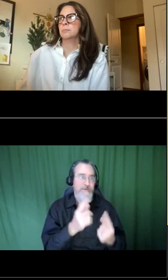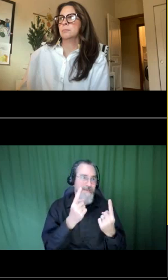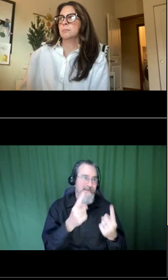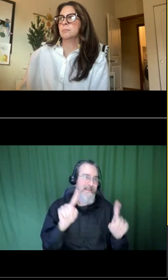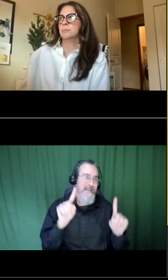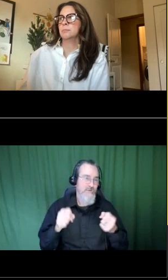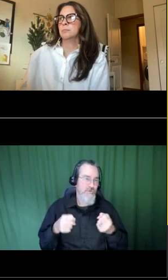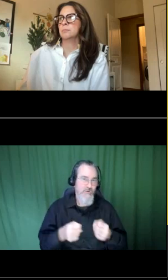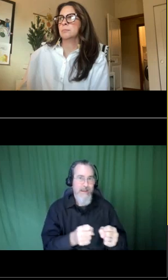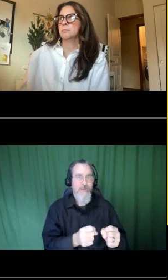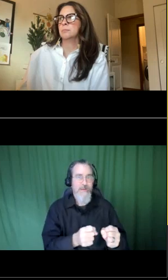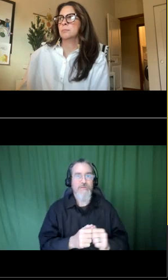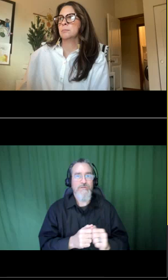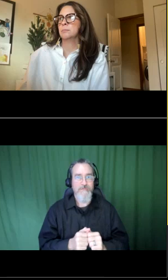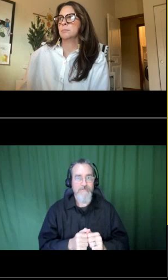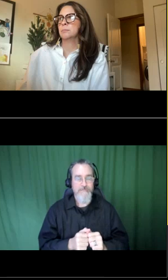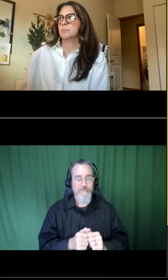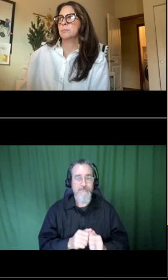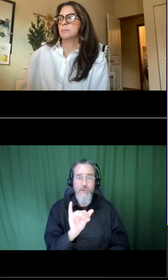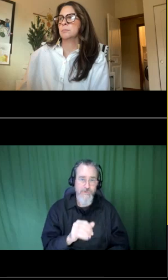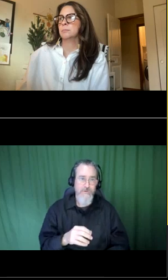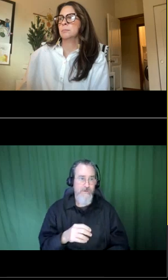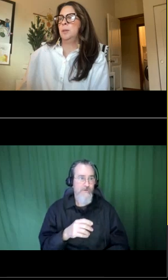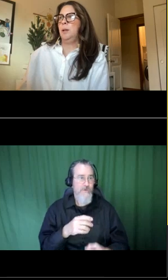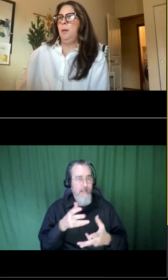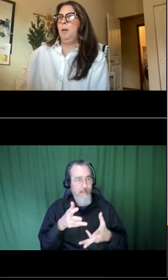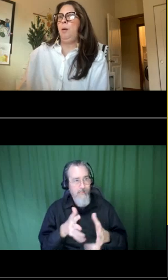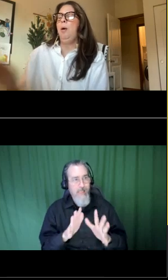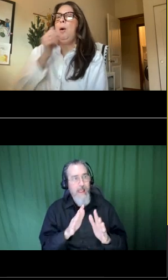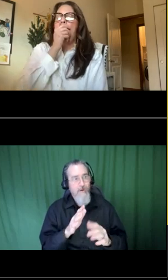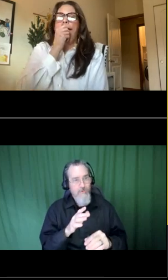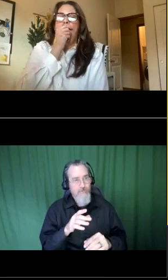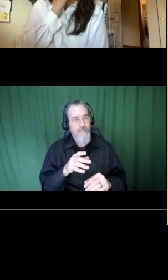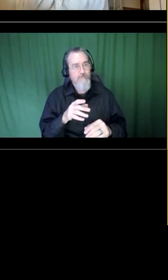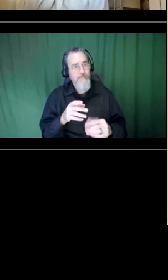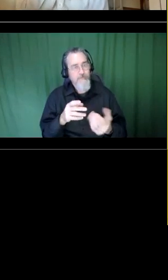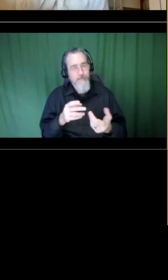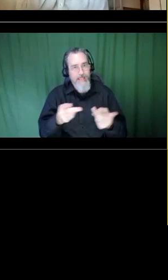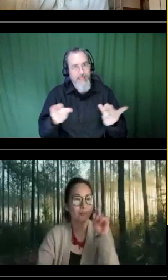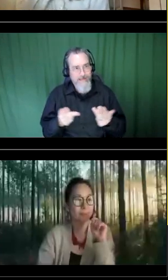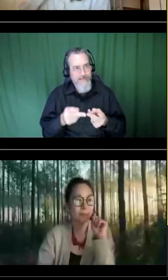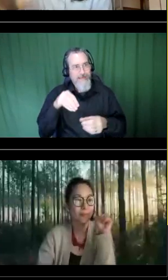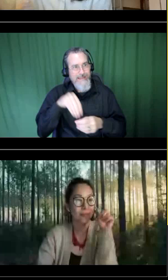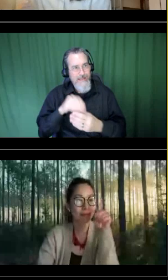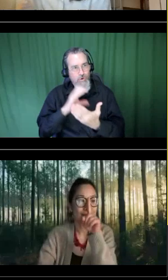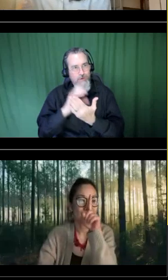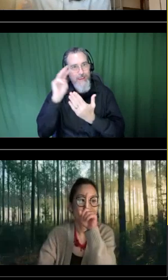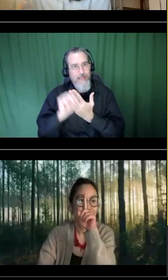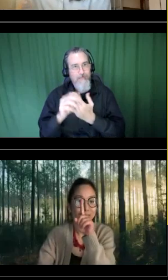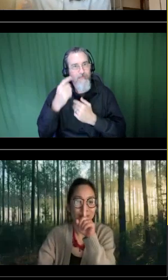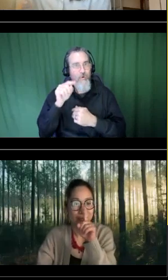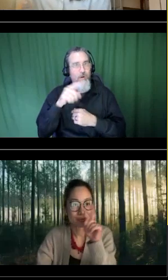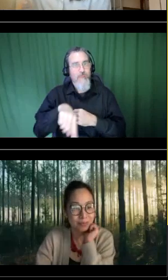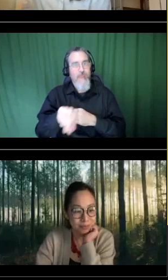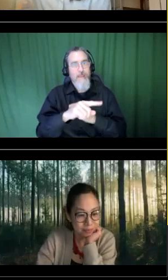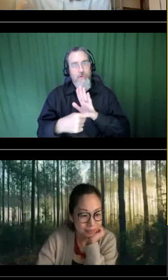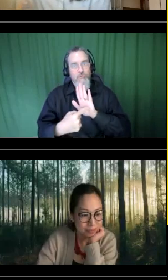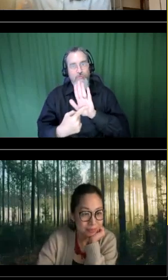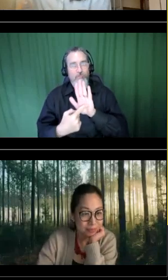space for those knowledge systems for representation in the curriculum and for a lot of learning at all levels